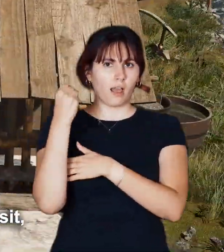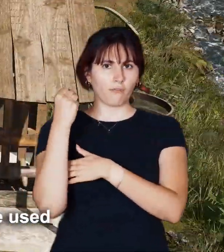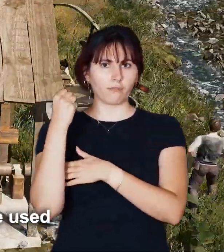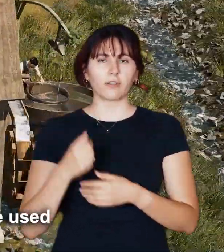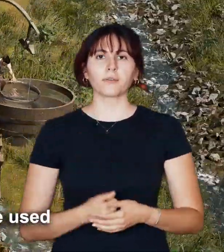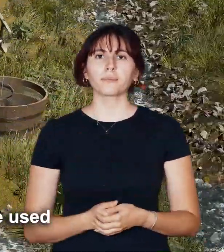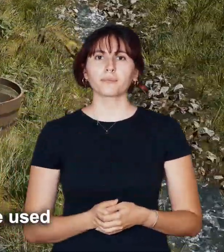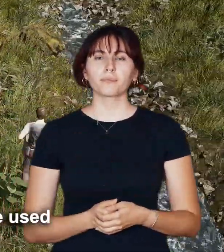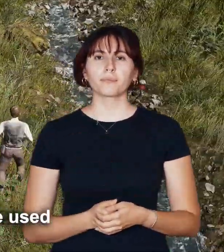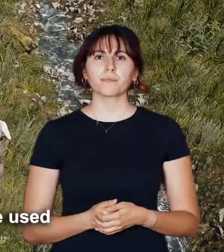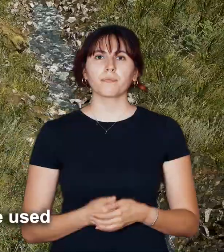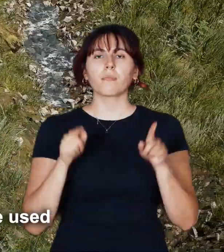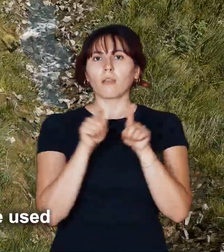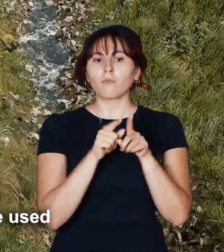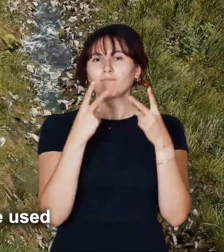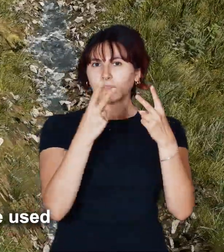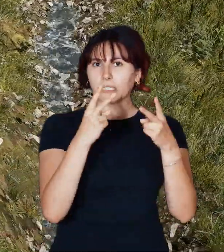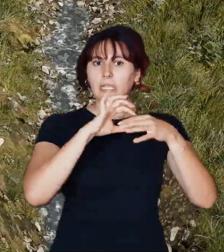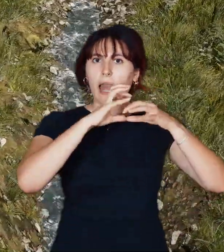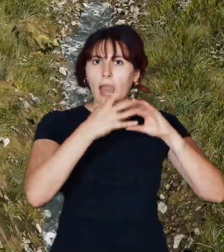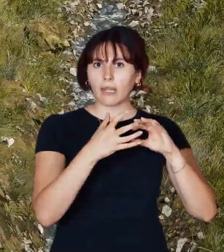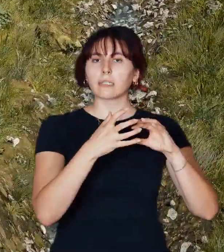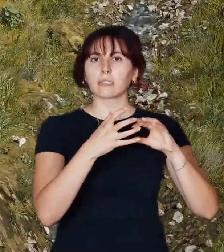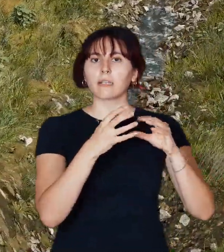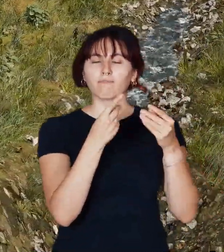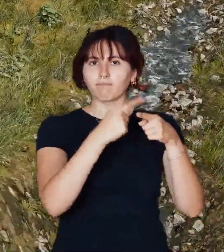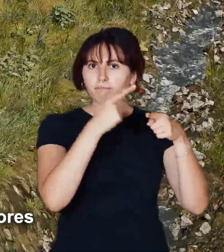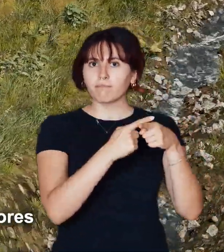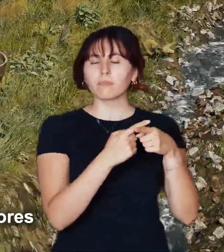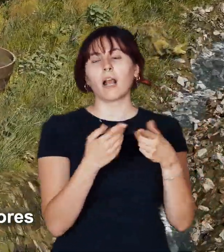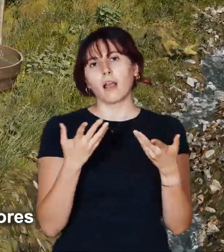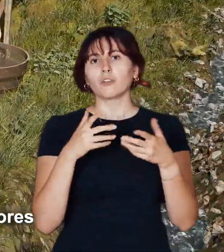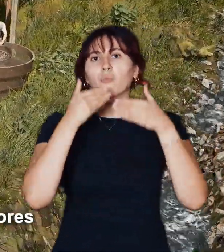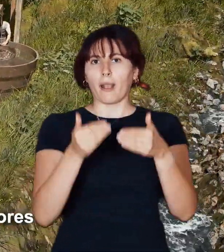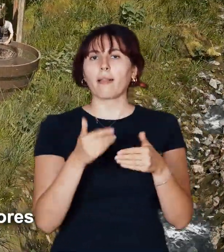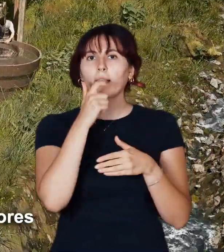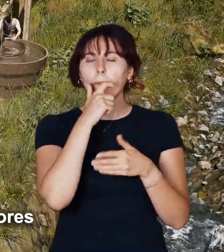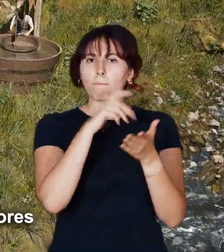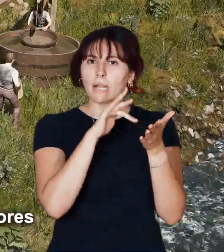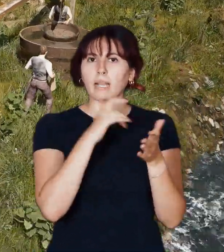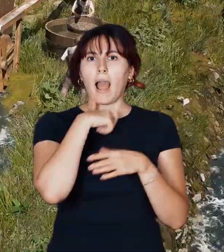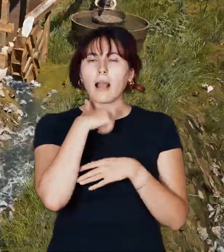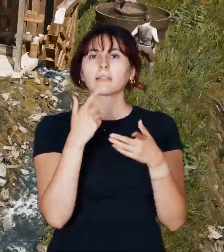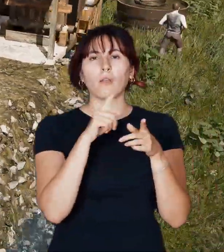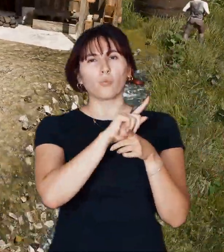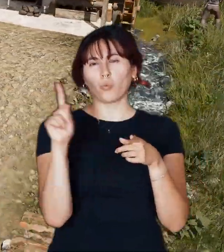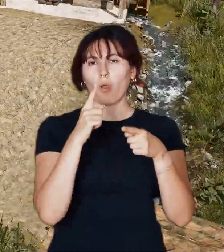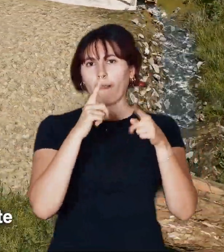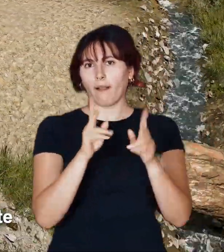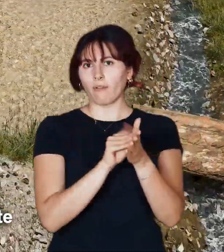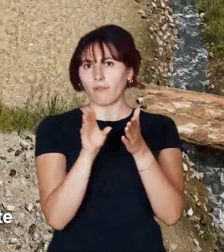deposit, however, only galena could be used in the late Middle Ages. Miners therefore discarded ores such as